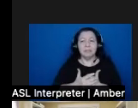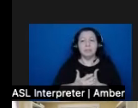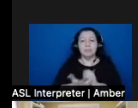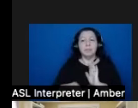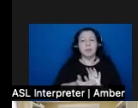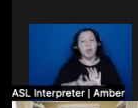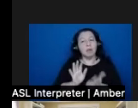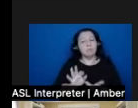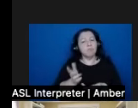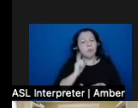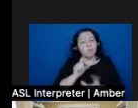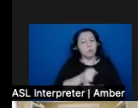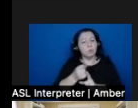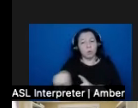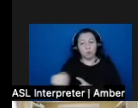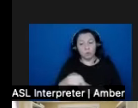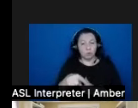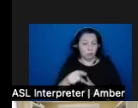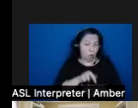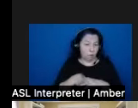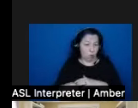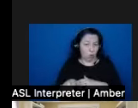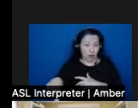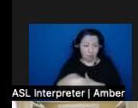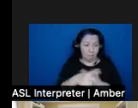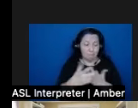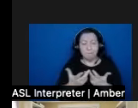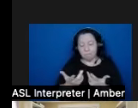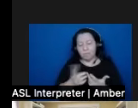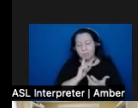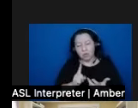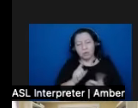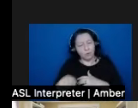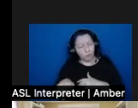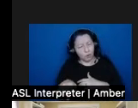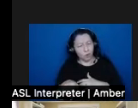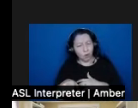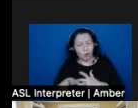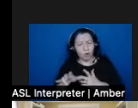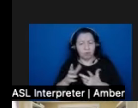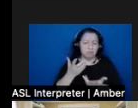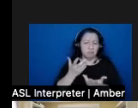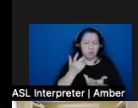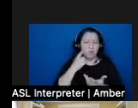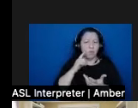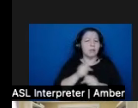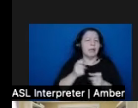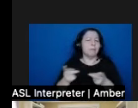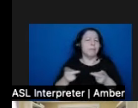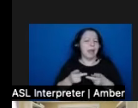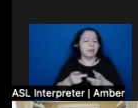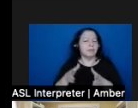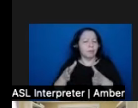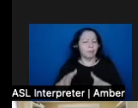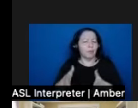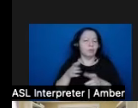in situations where you're making that referral, we want to make sure that we're referring them to someone that's a safe place, someone who has information, someone